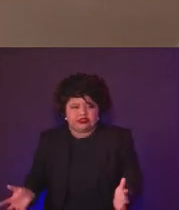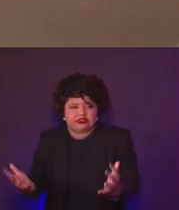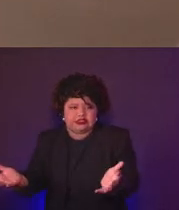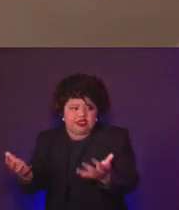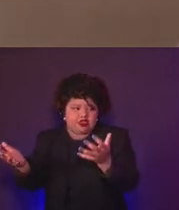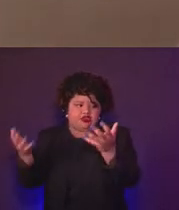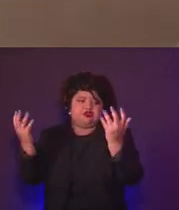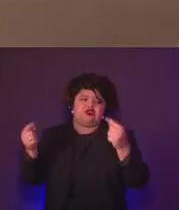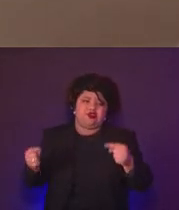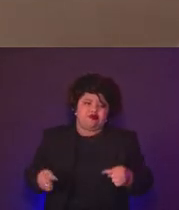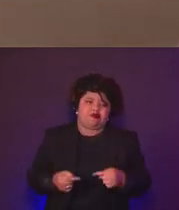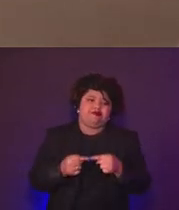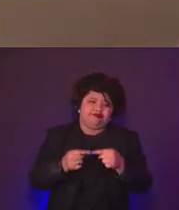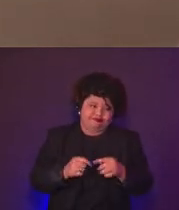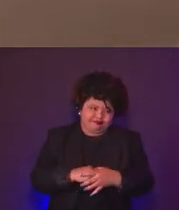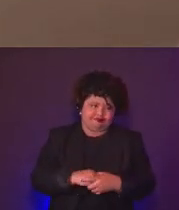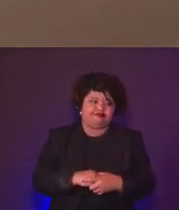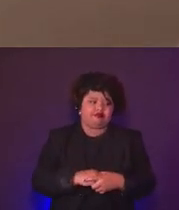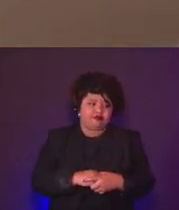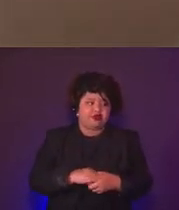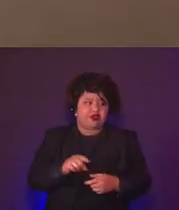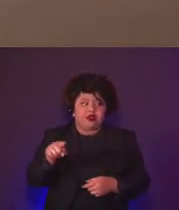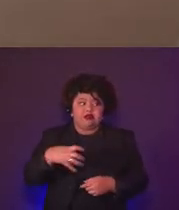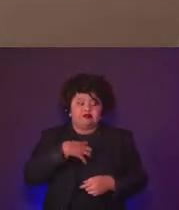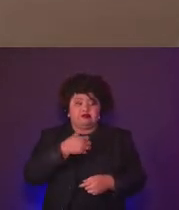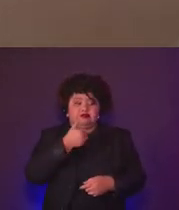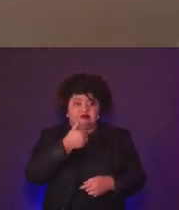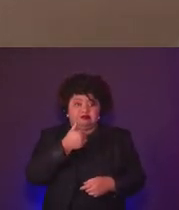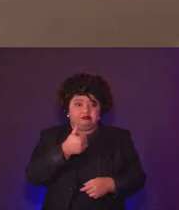doesn't, but so good at just